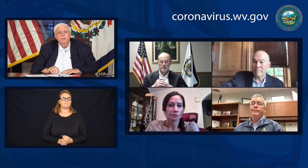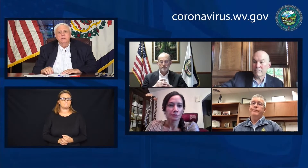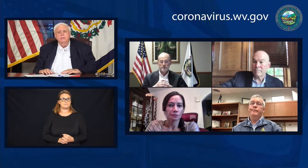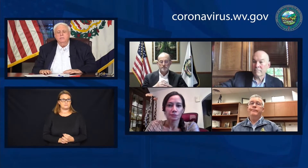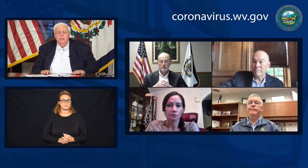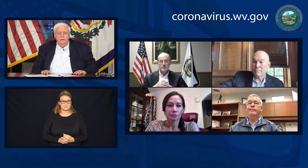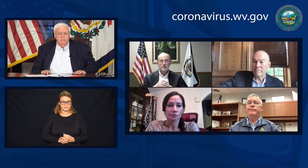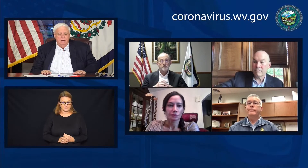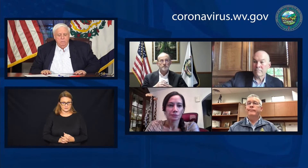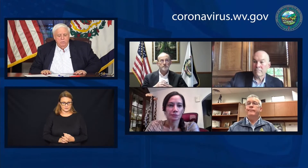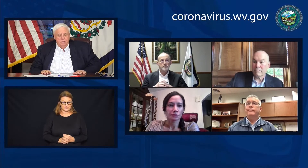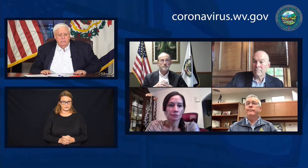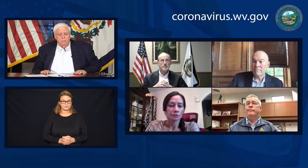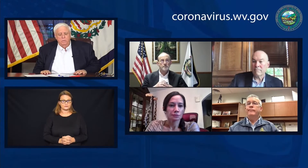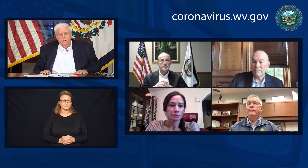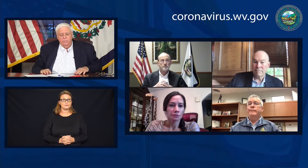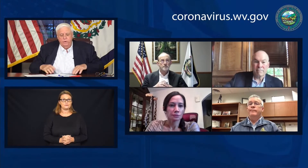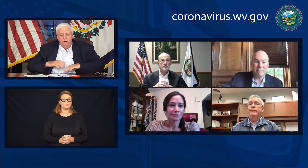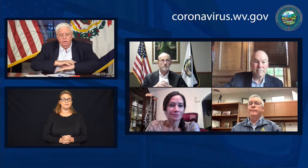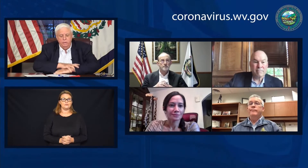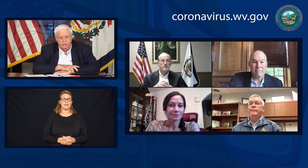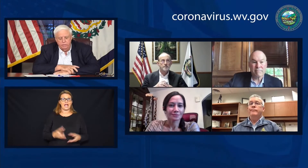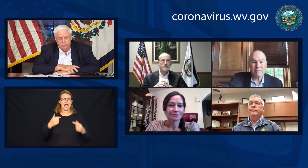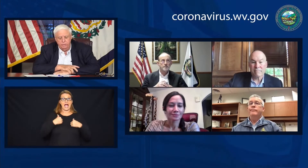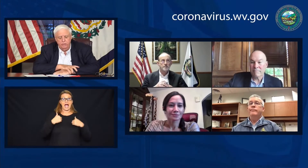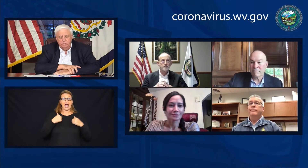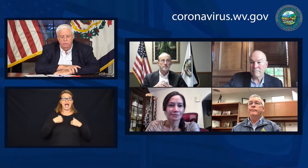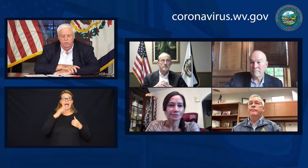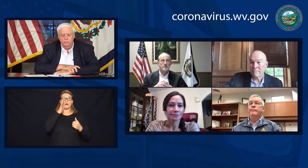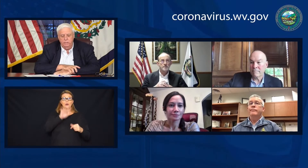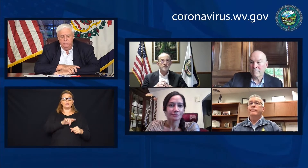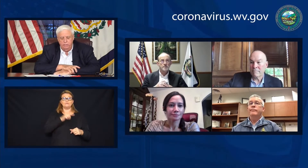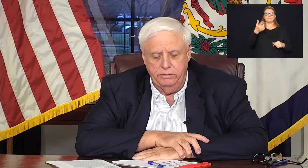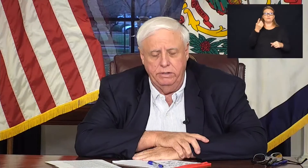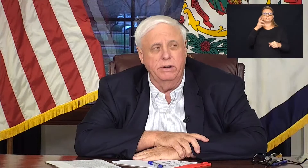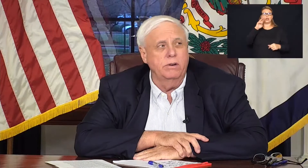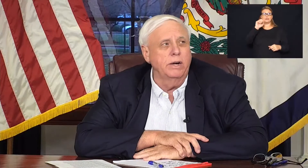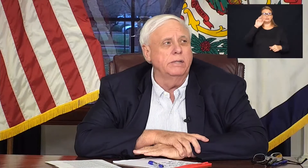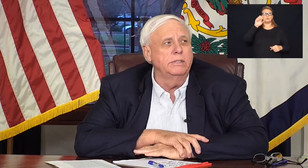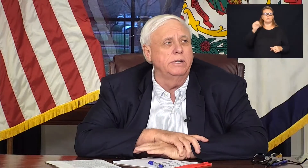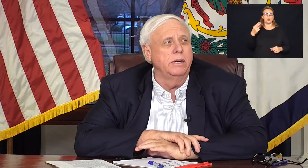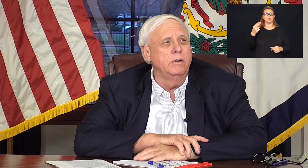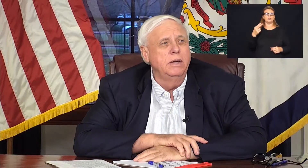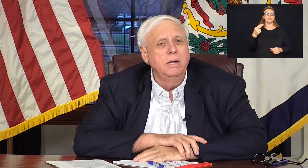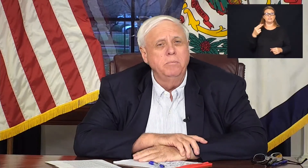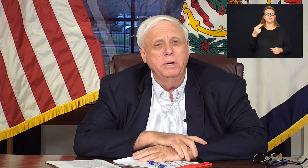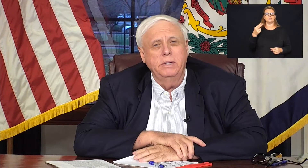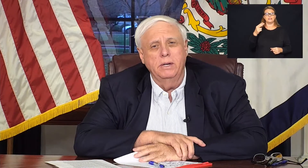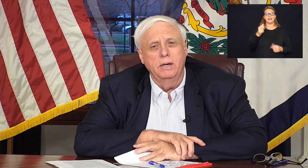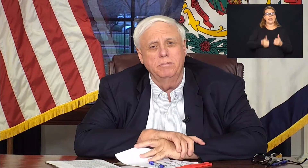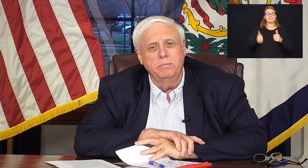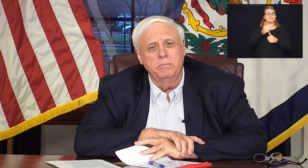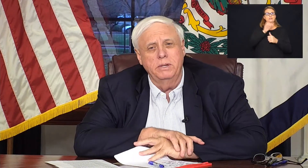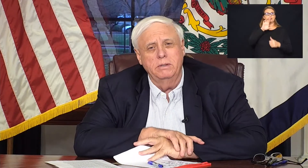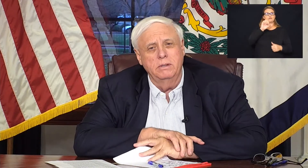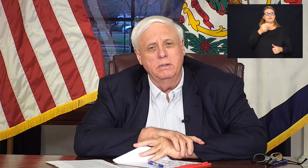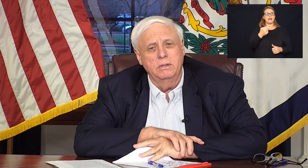Aaron, listen, I'm going to defer, you know, to Dr. Marsh and Secretary Crouch, you know, but